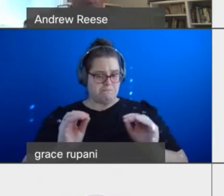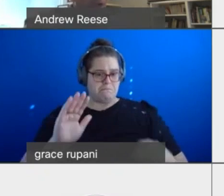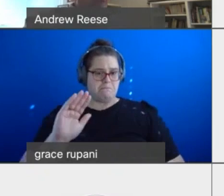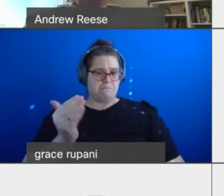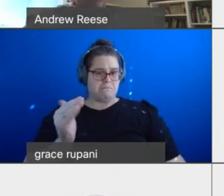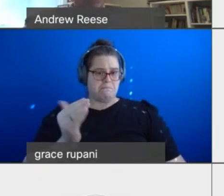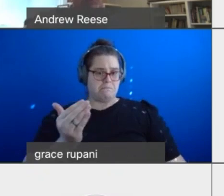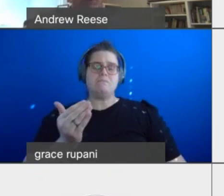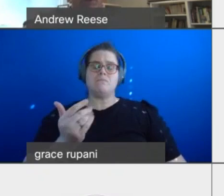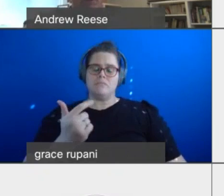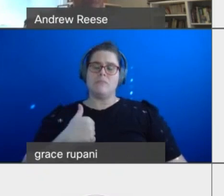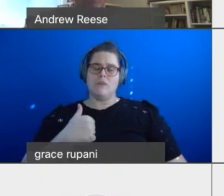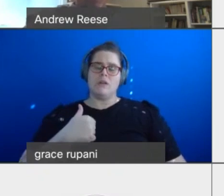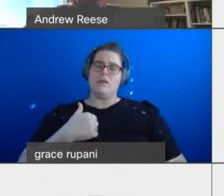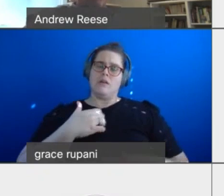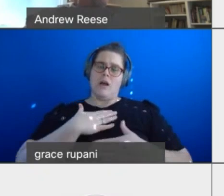I appreciate people's